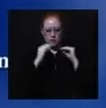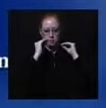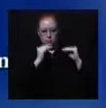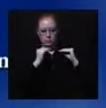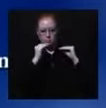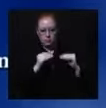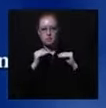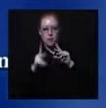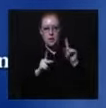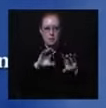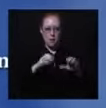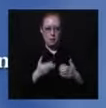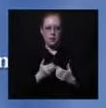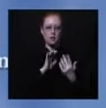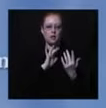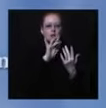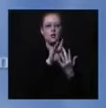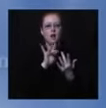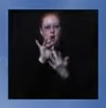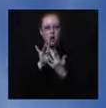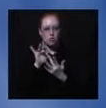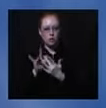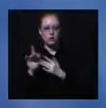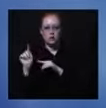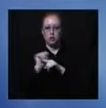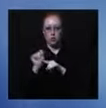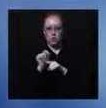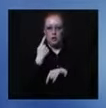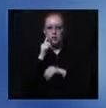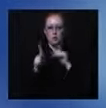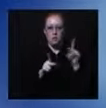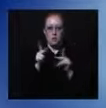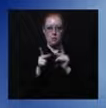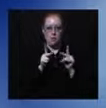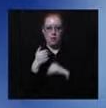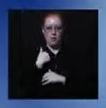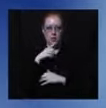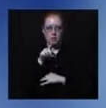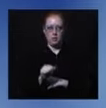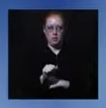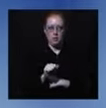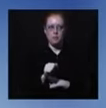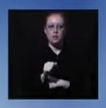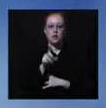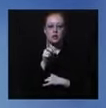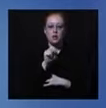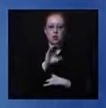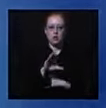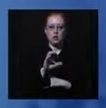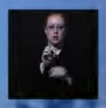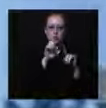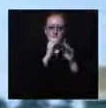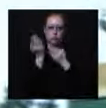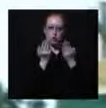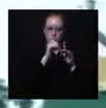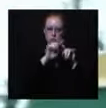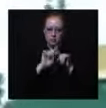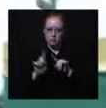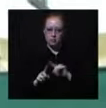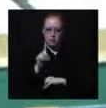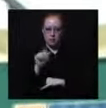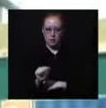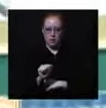public, as well as outreach and training for persons with disabilities. DRC serves Kansans with all types of disabilities.